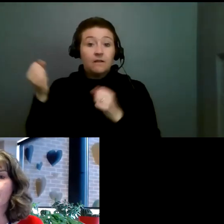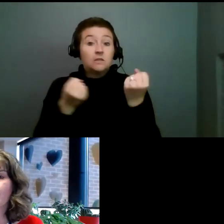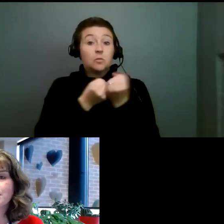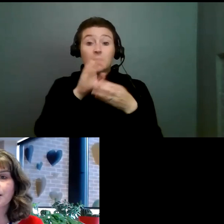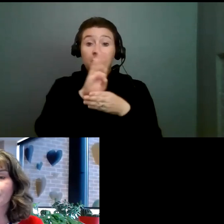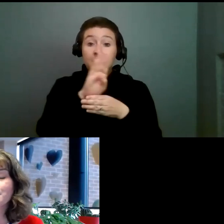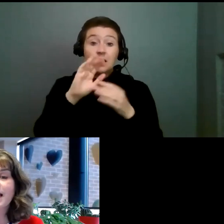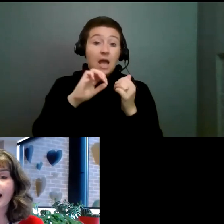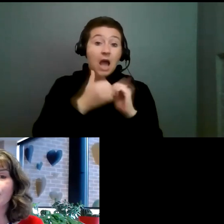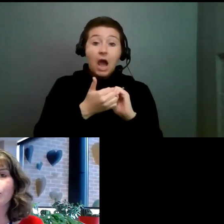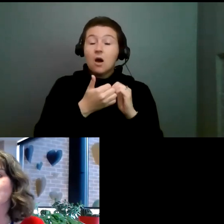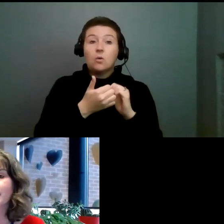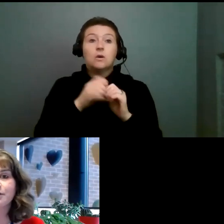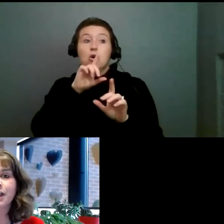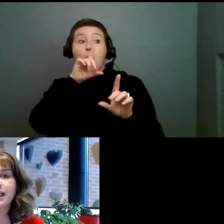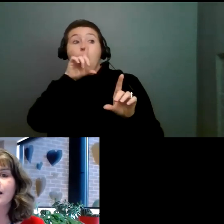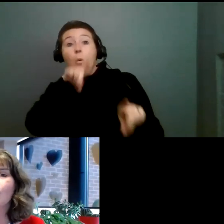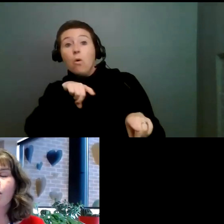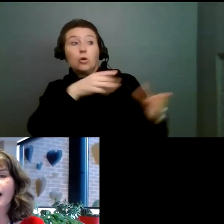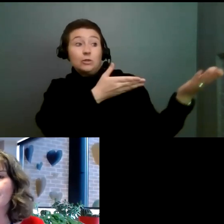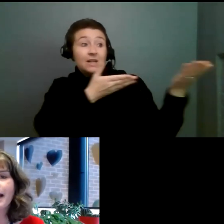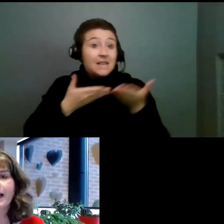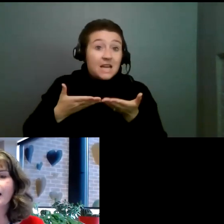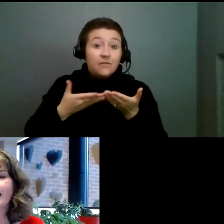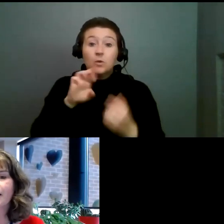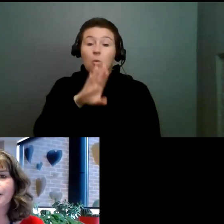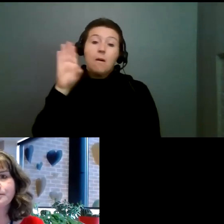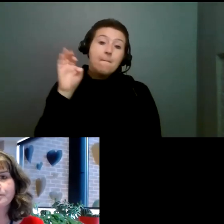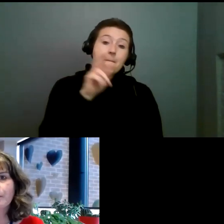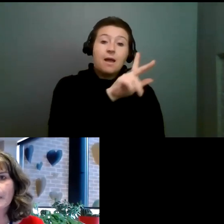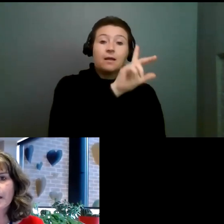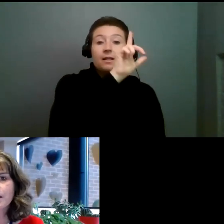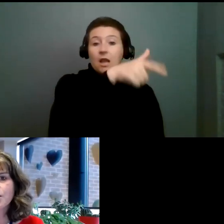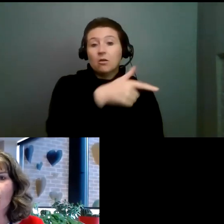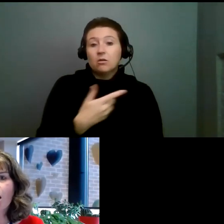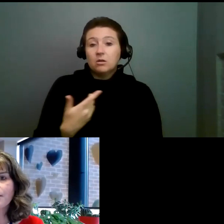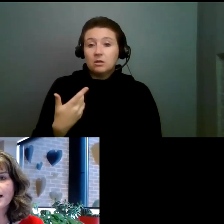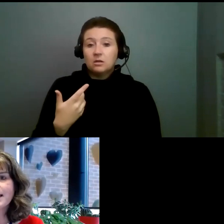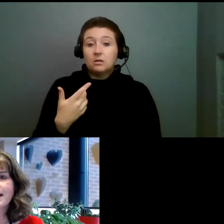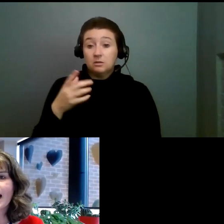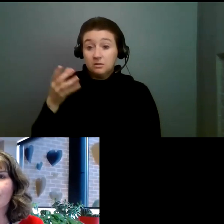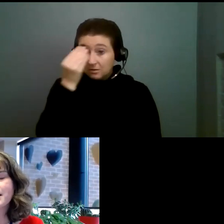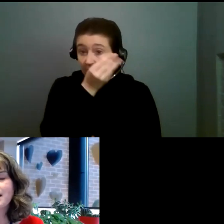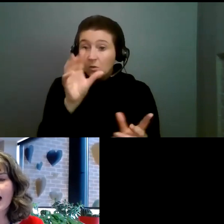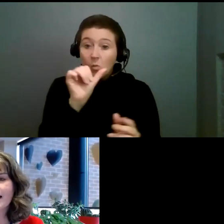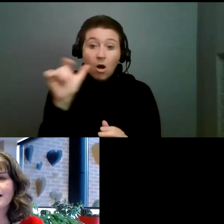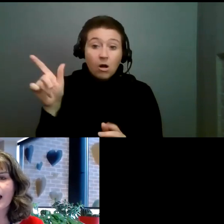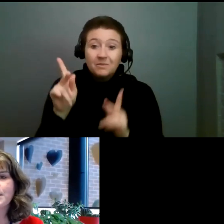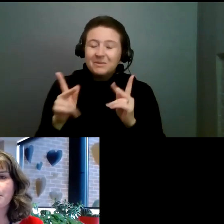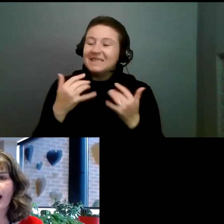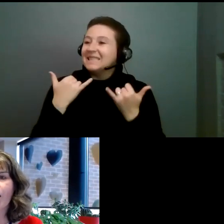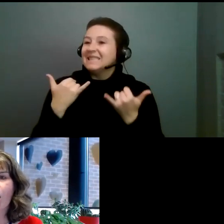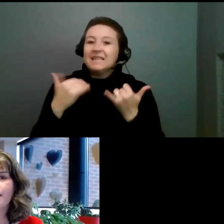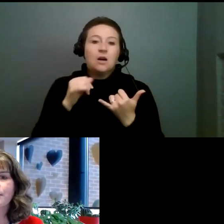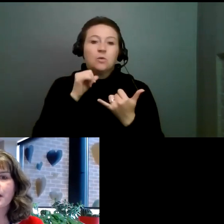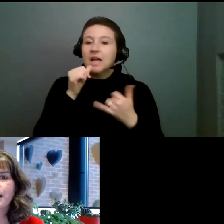through curbside or delivery or come back later. To all of us, now is not the time to